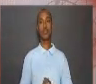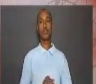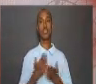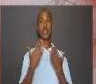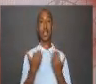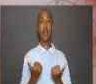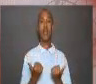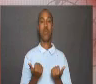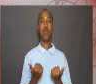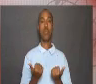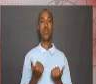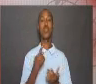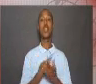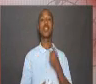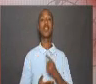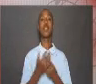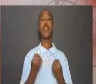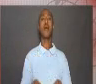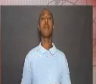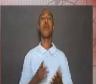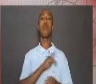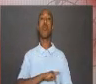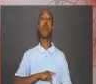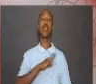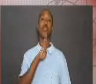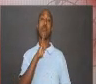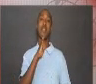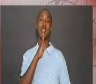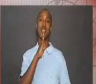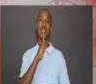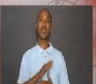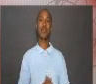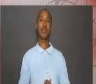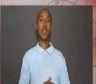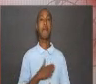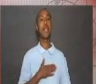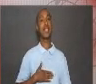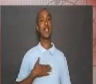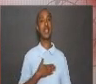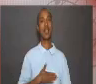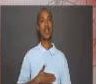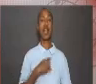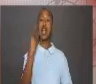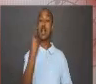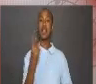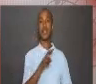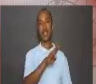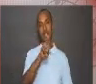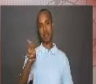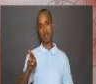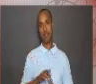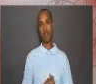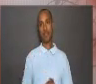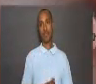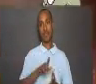Now that we have discussed a number of properties of bases, please list them.